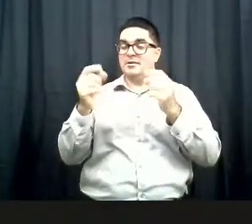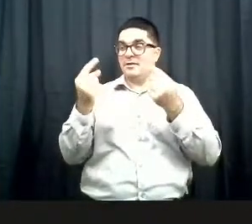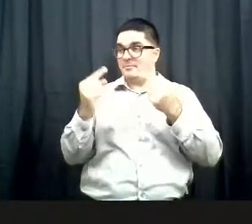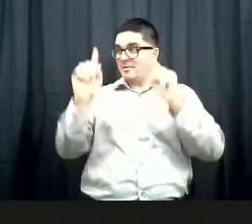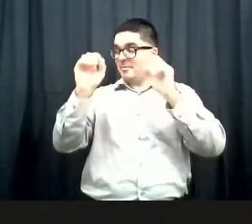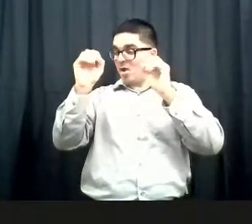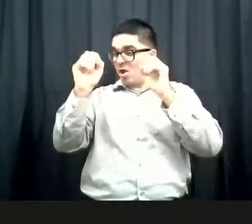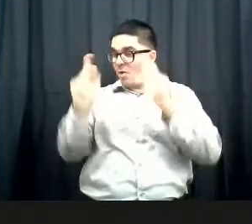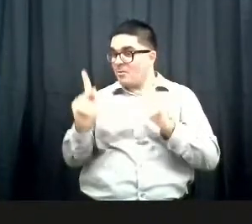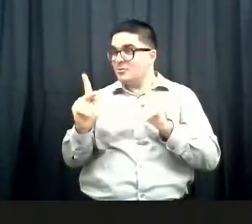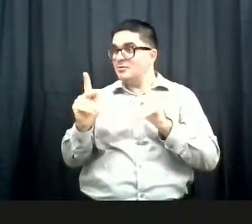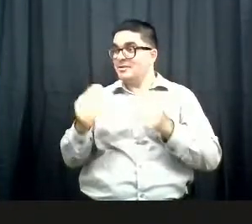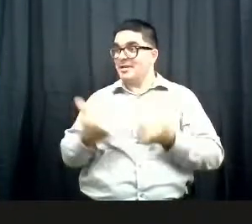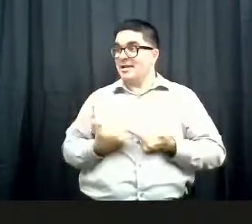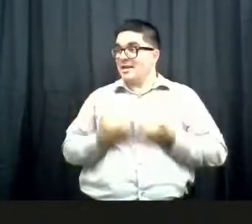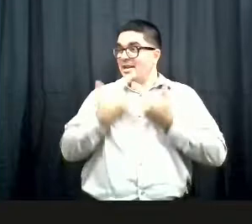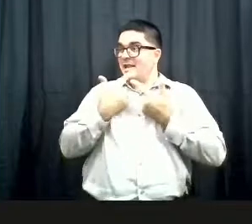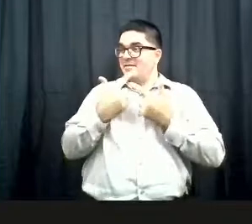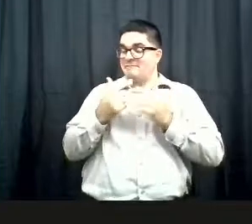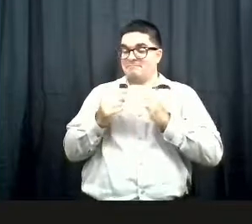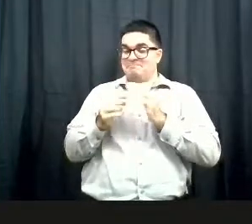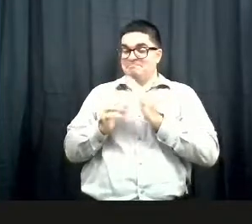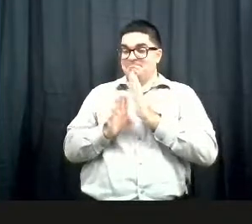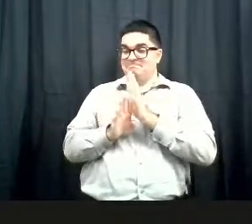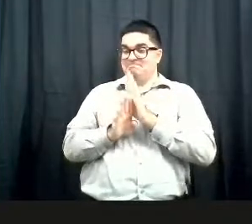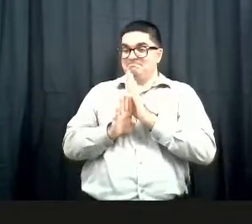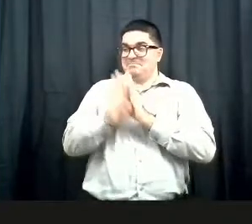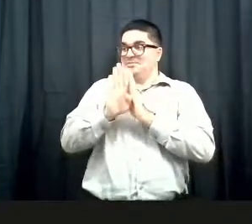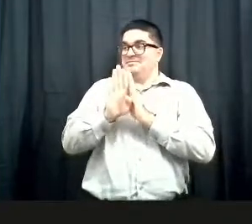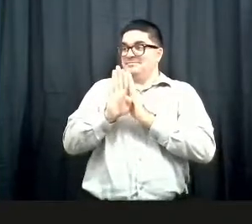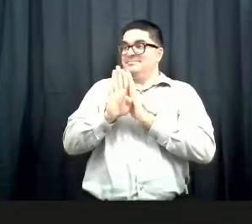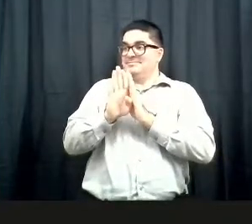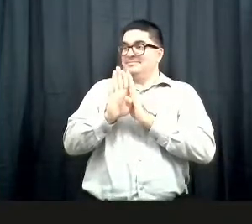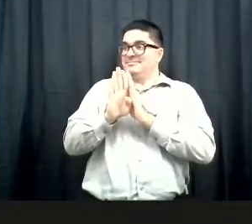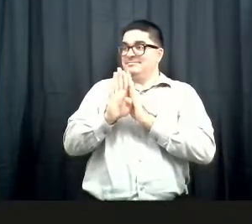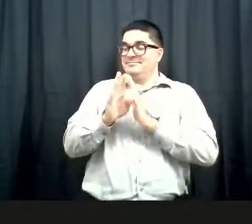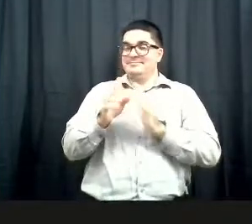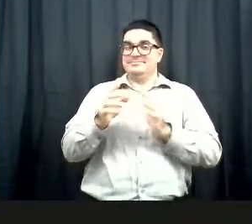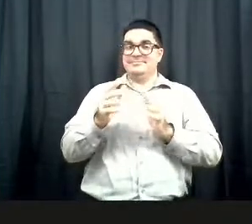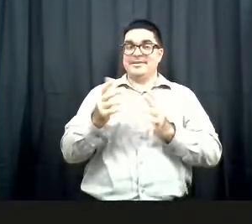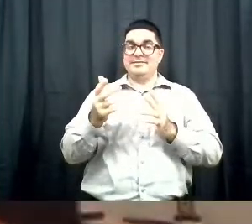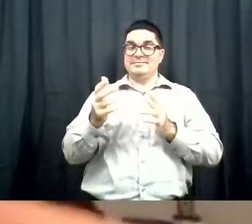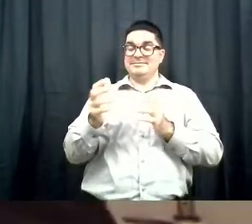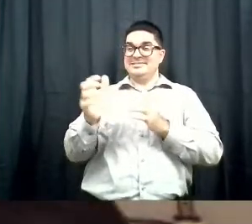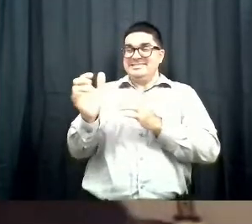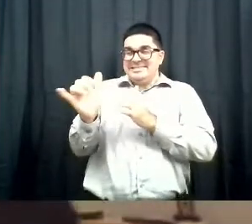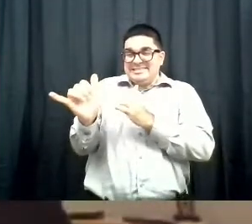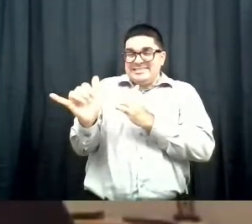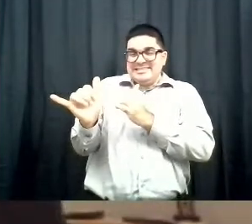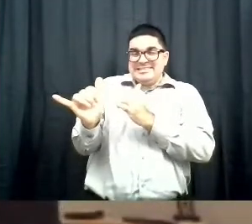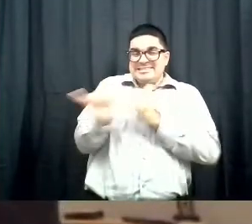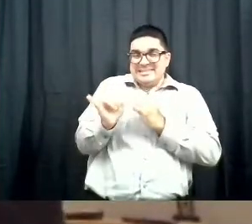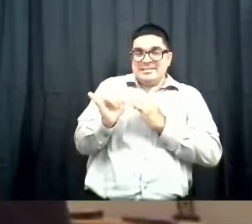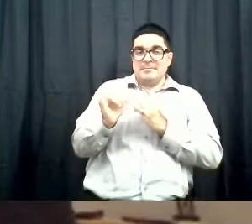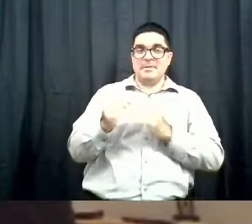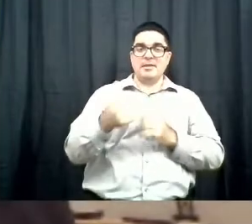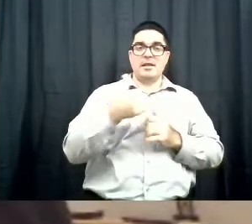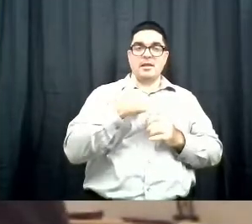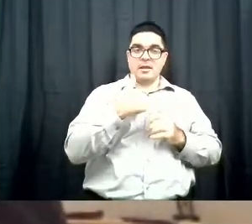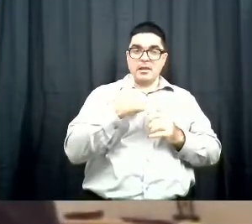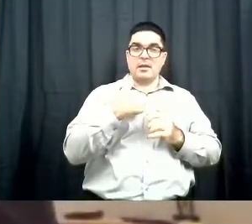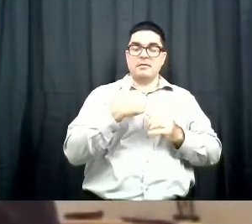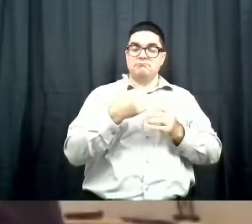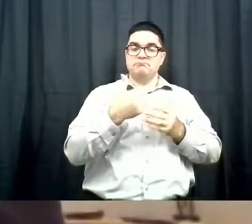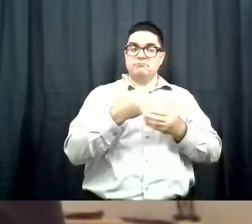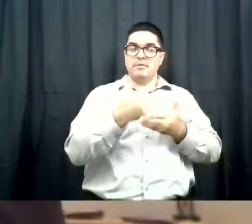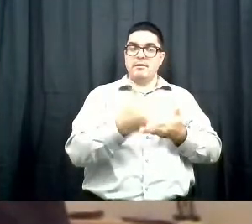fraction of as lucky and as privileged as I've been in the opportunities that I've had to have more. I just want to say, Anna,